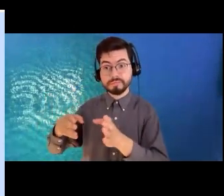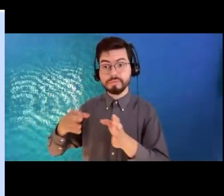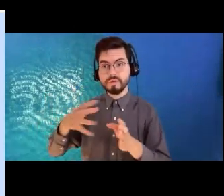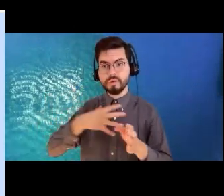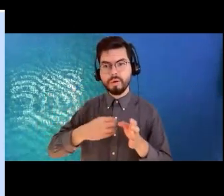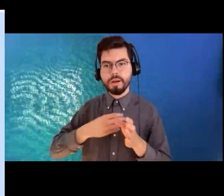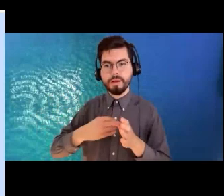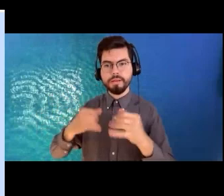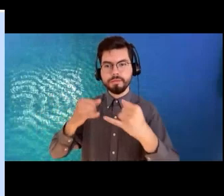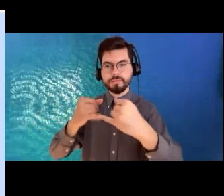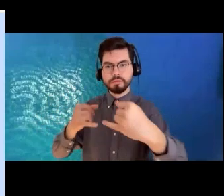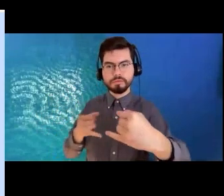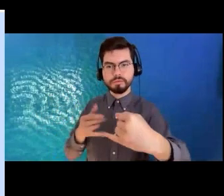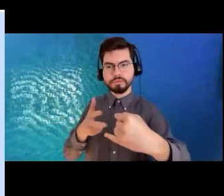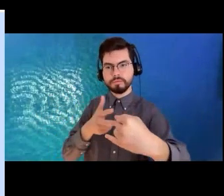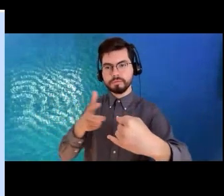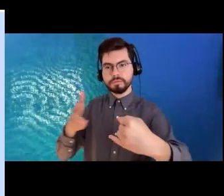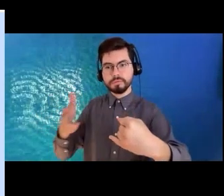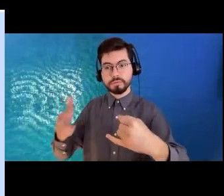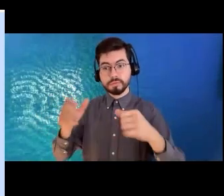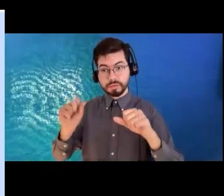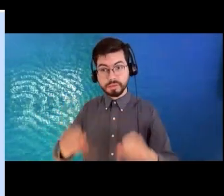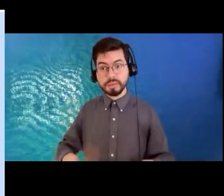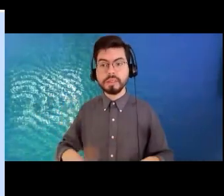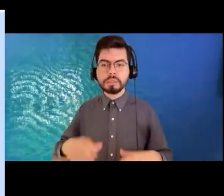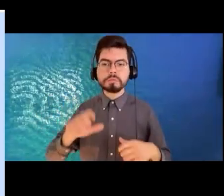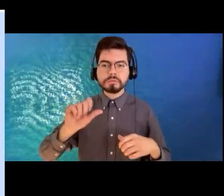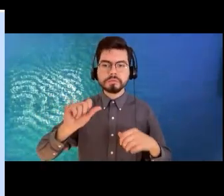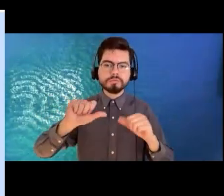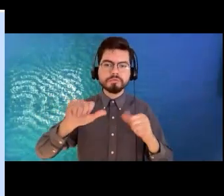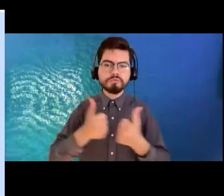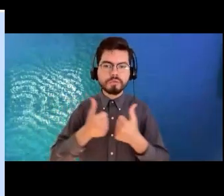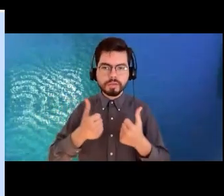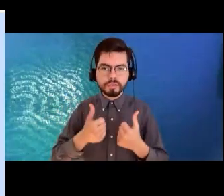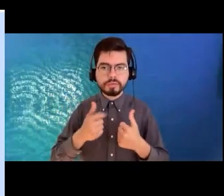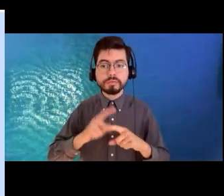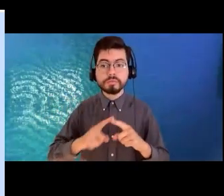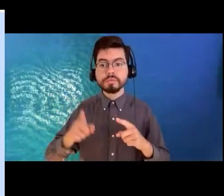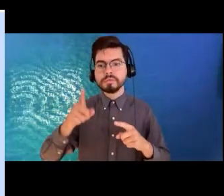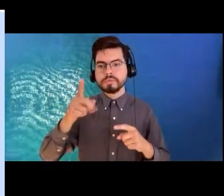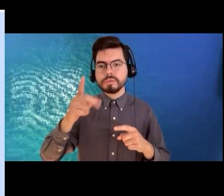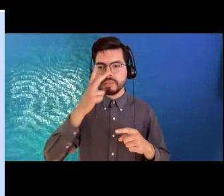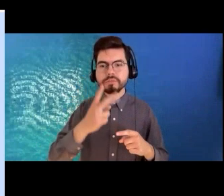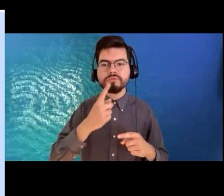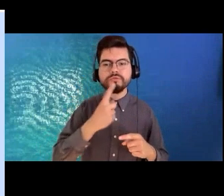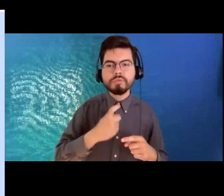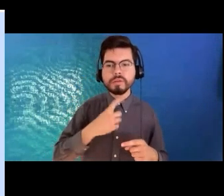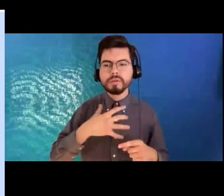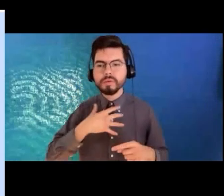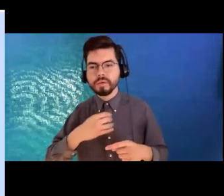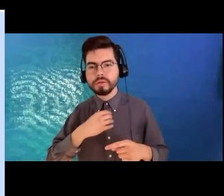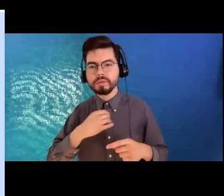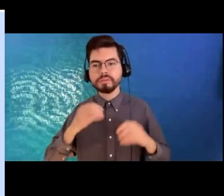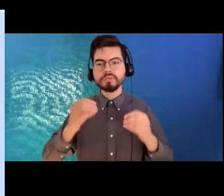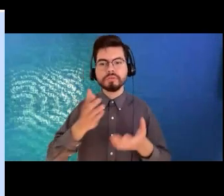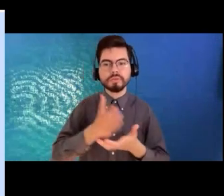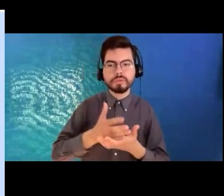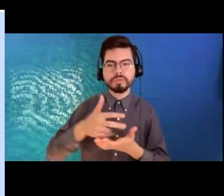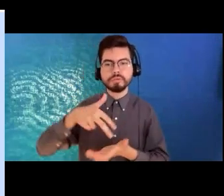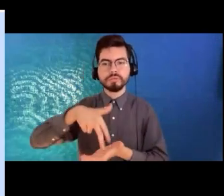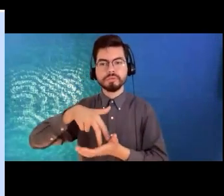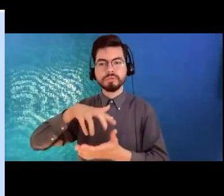It's challenging. Many years ago, they put up the red on white signs about no stopping, standing in